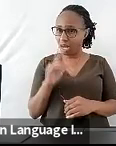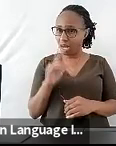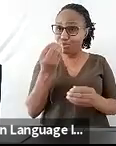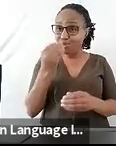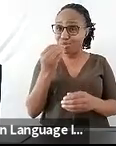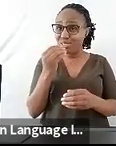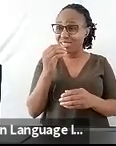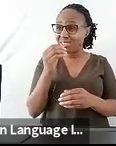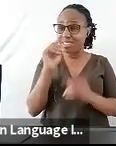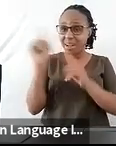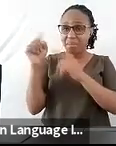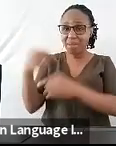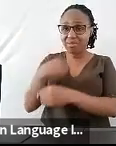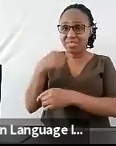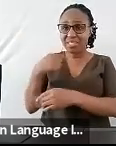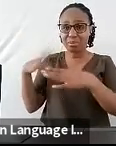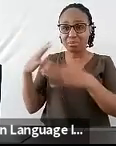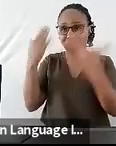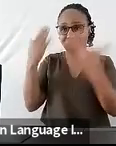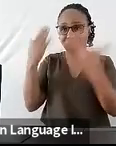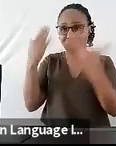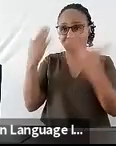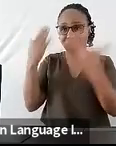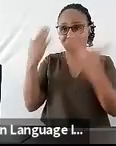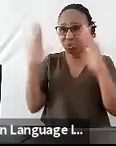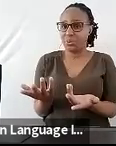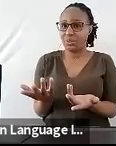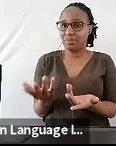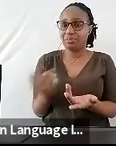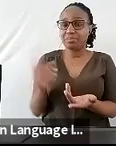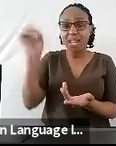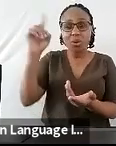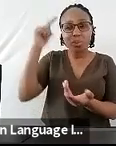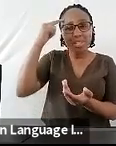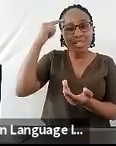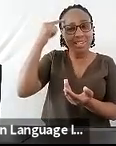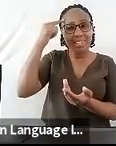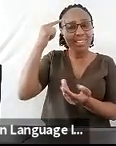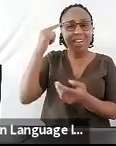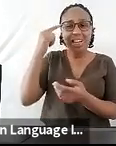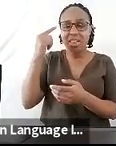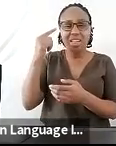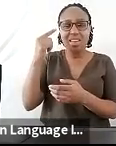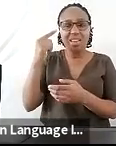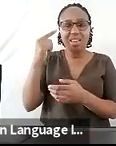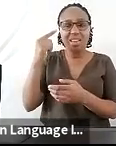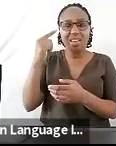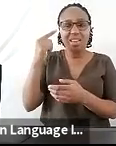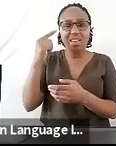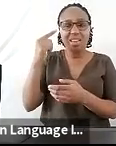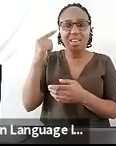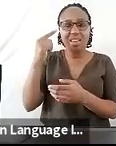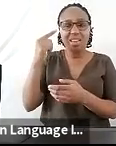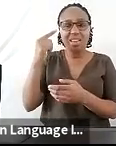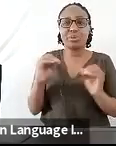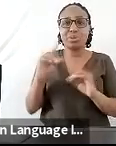have to suspend the Nairobian part of your head. And you're like, okay, you're not in Nairobi anymore. You're not in Nairobi anymore. But it's